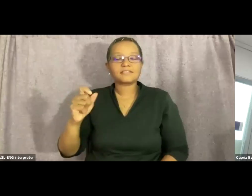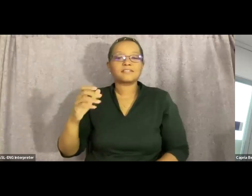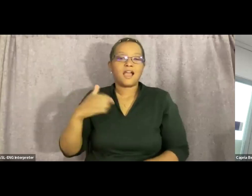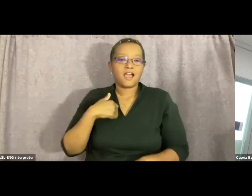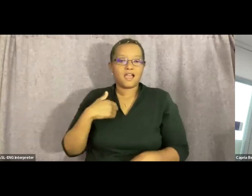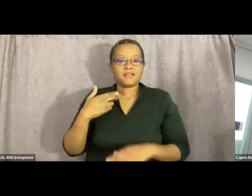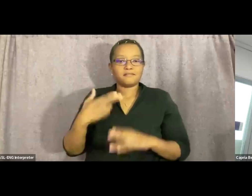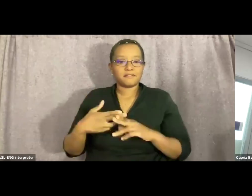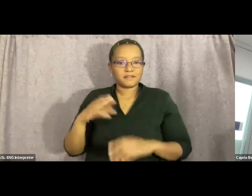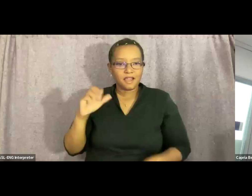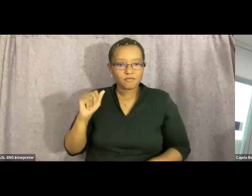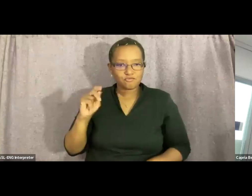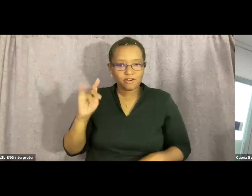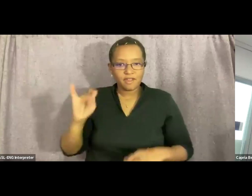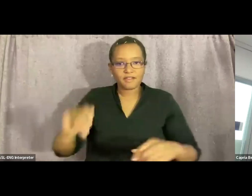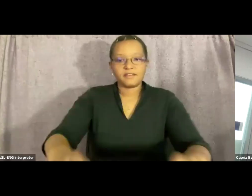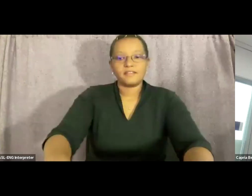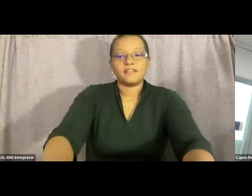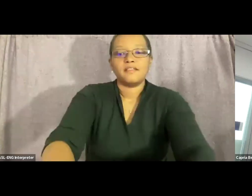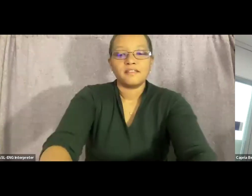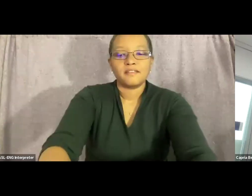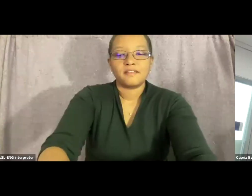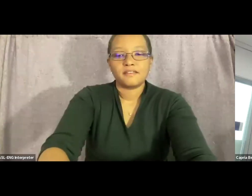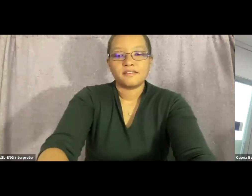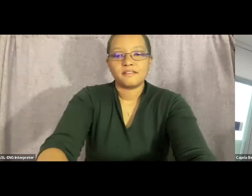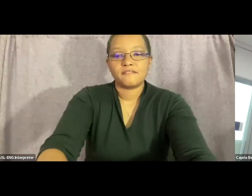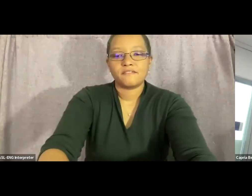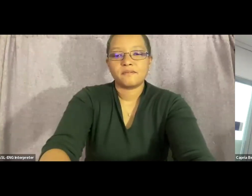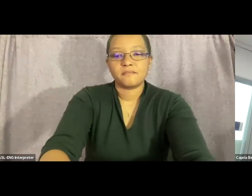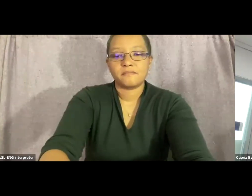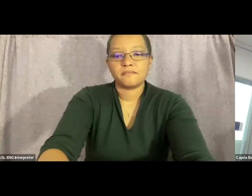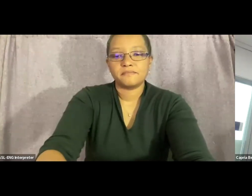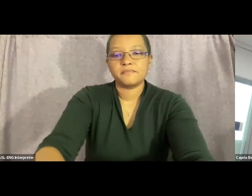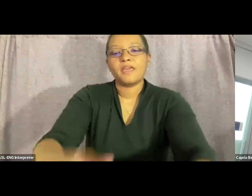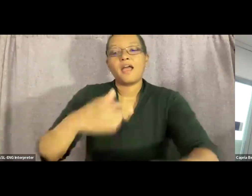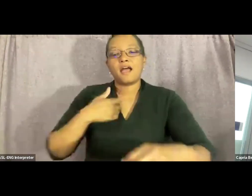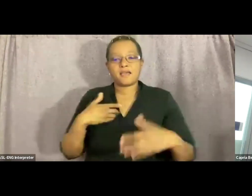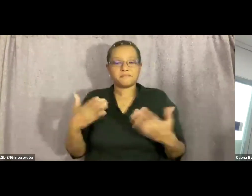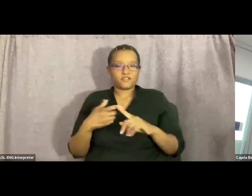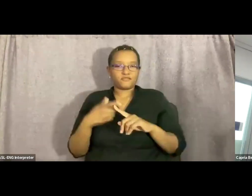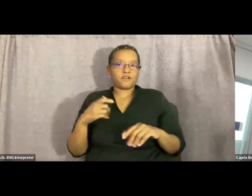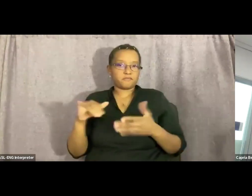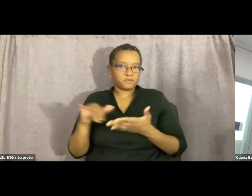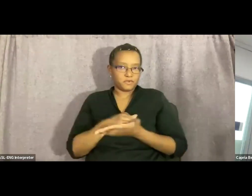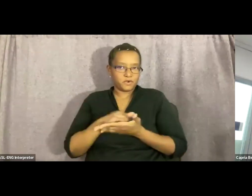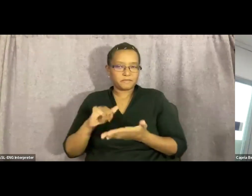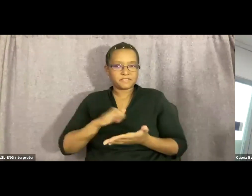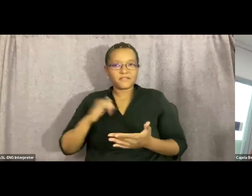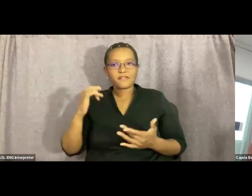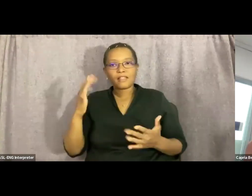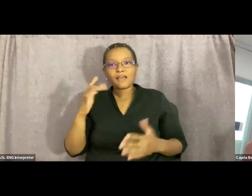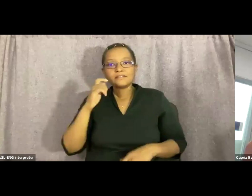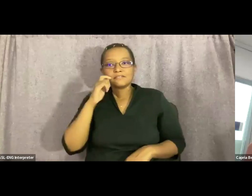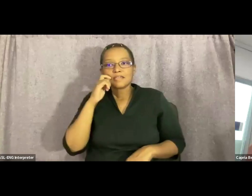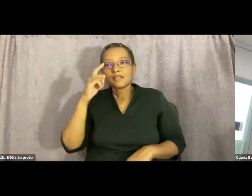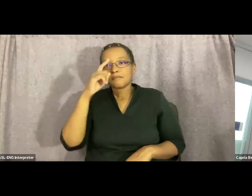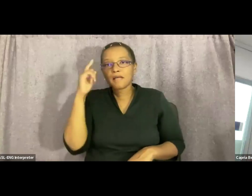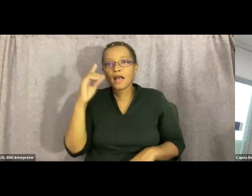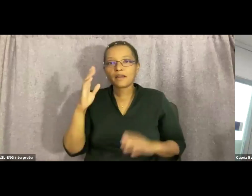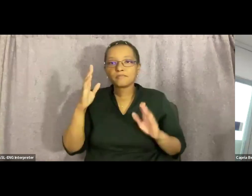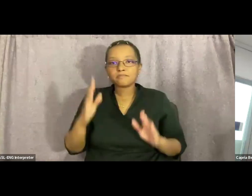I am eager to continue my literature review as well as my research on HIV criminalization and coercive